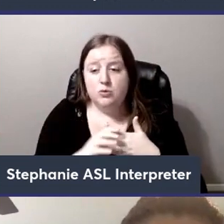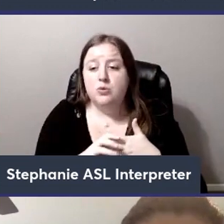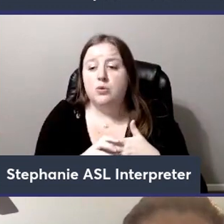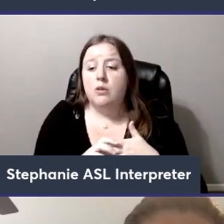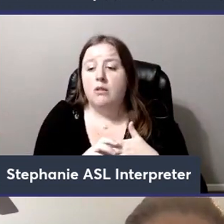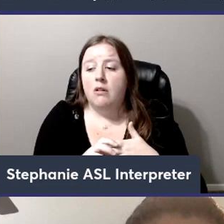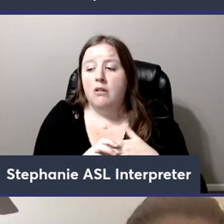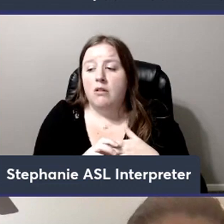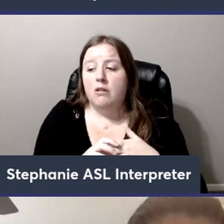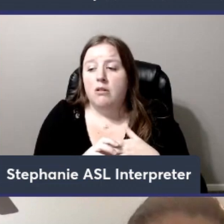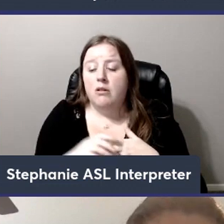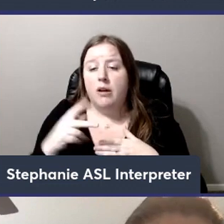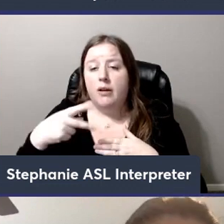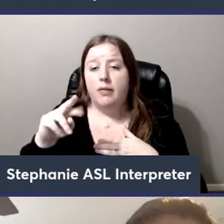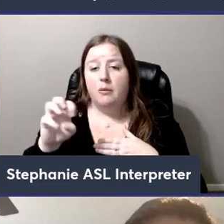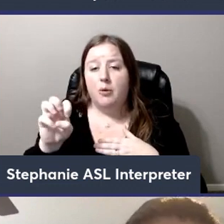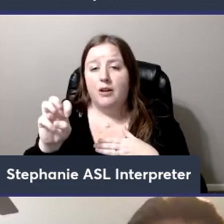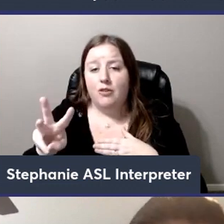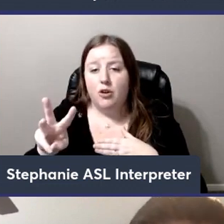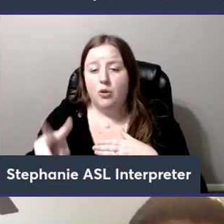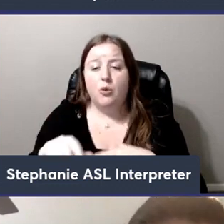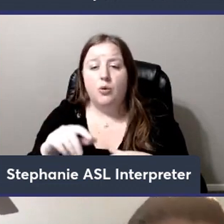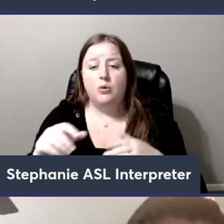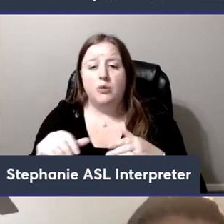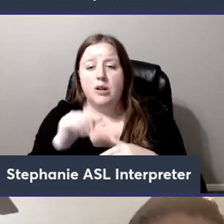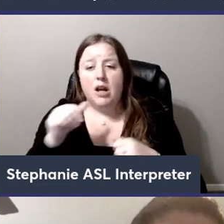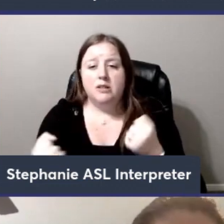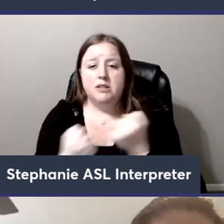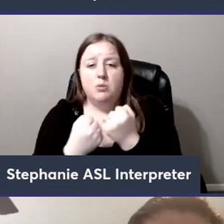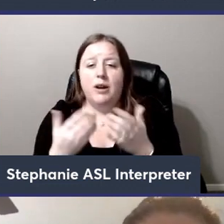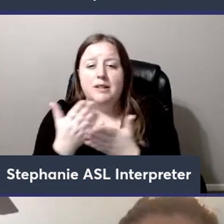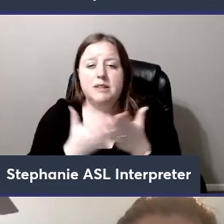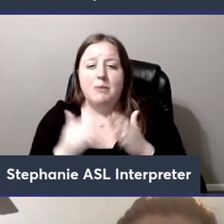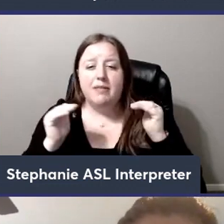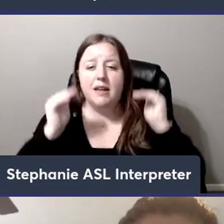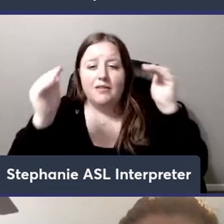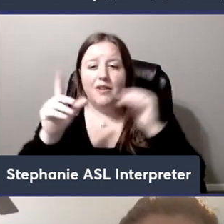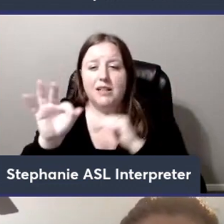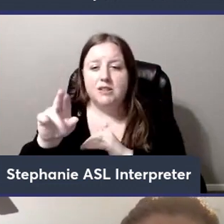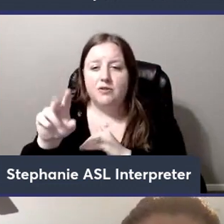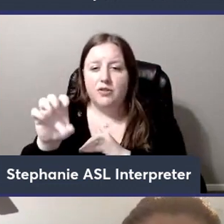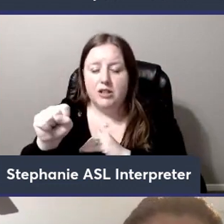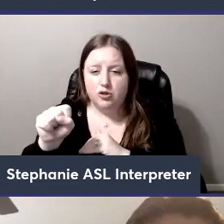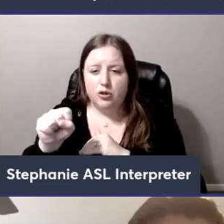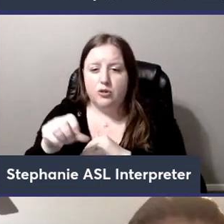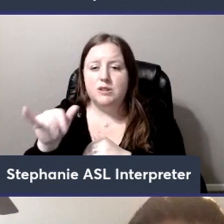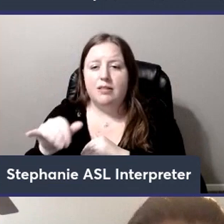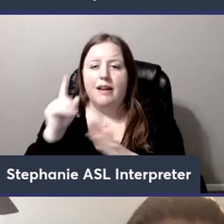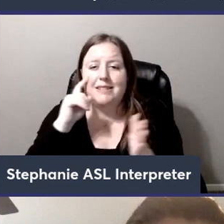in the preview, we're not supporting some of the advanced features like anomaly detection